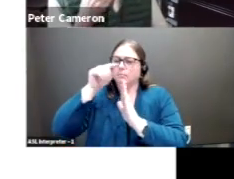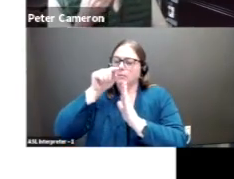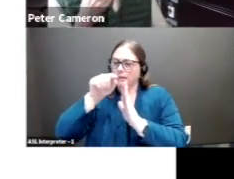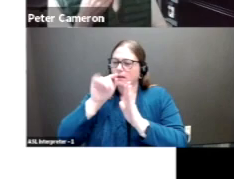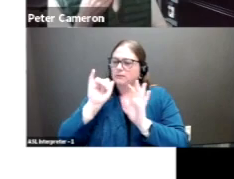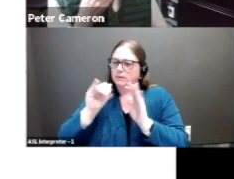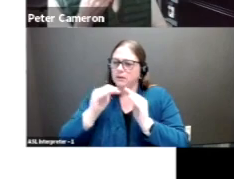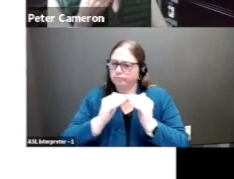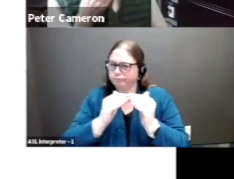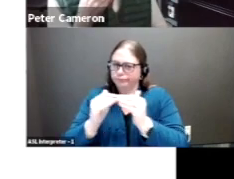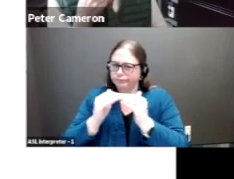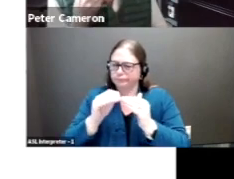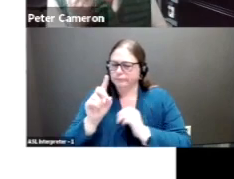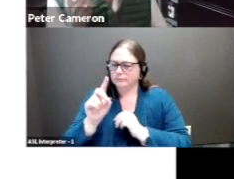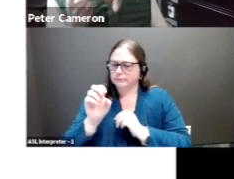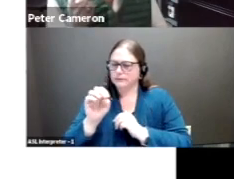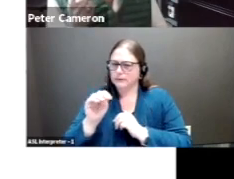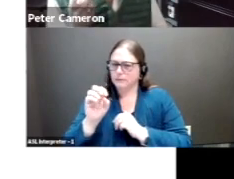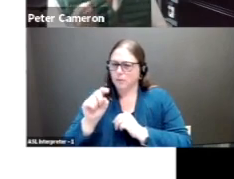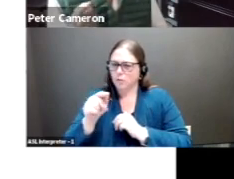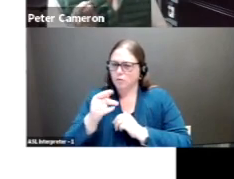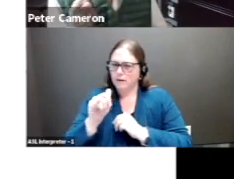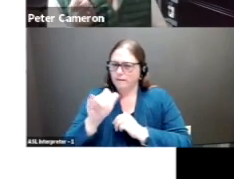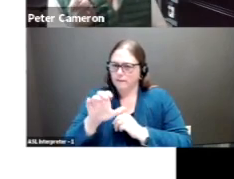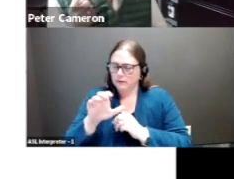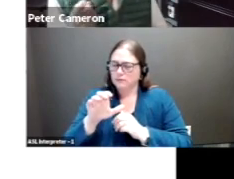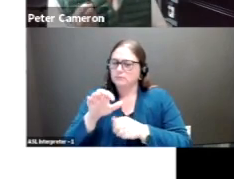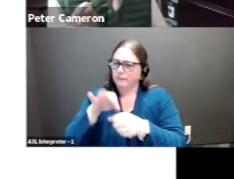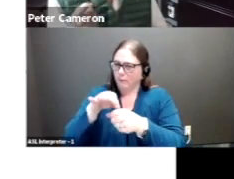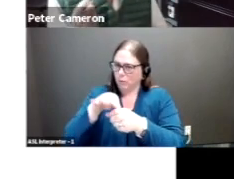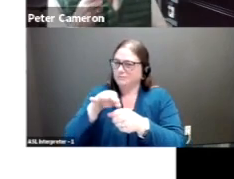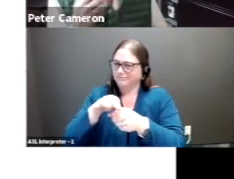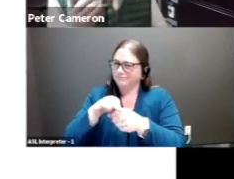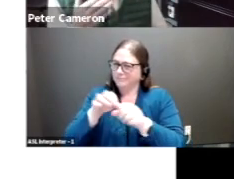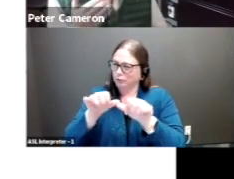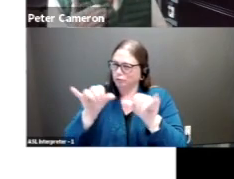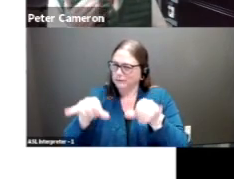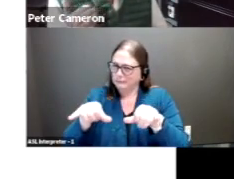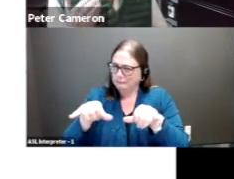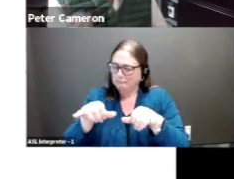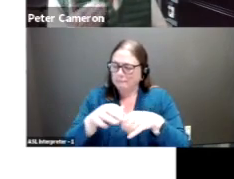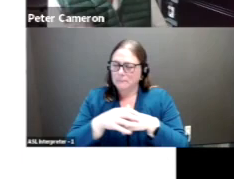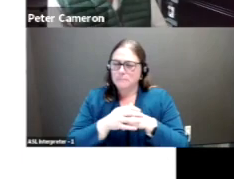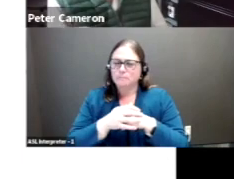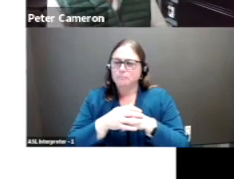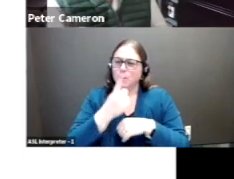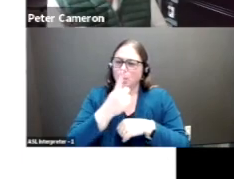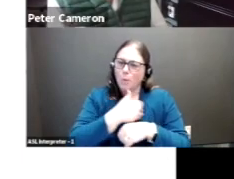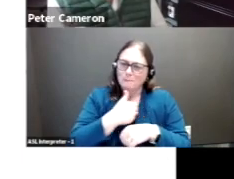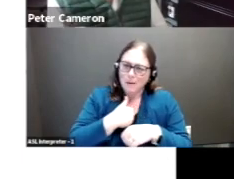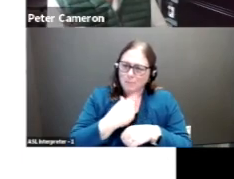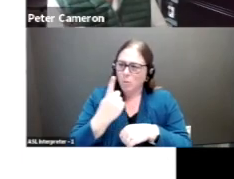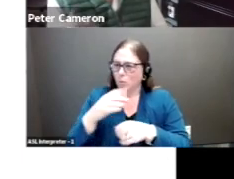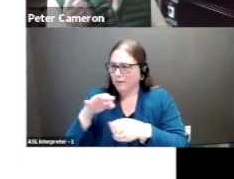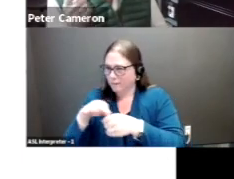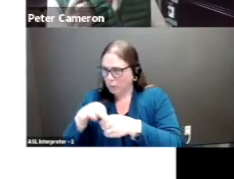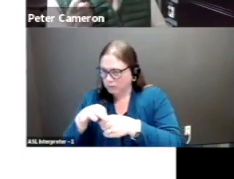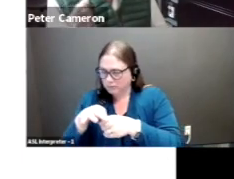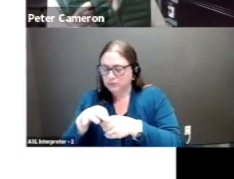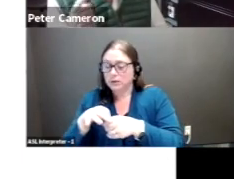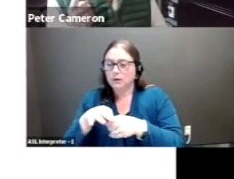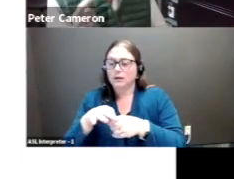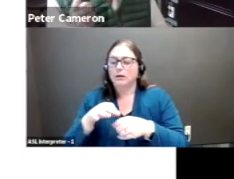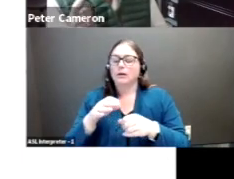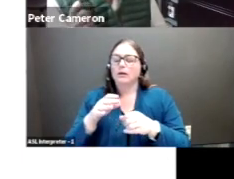part of the co-op. One member, one vote. But just like any shareholder corporation,